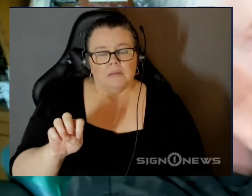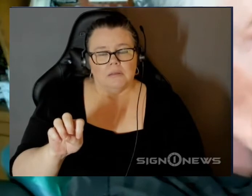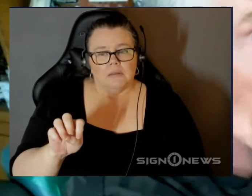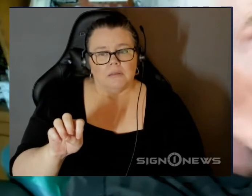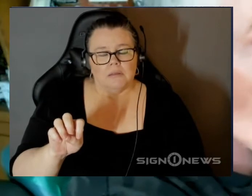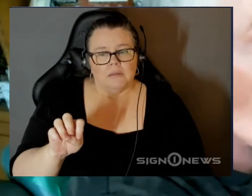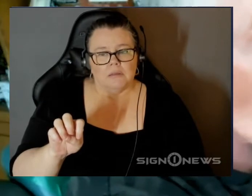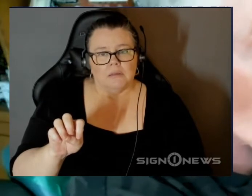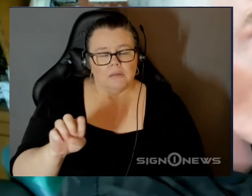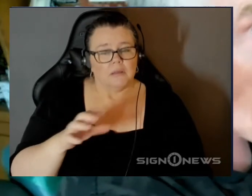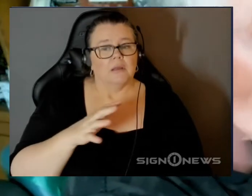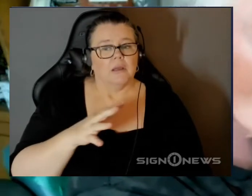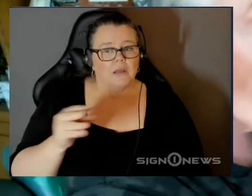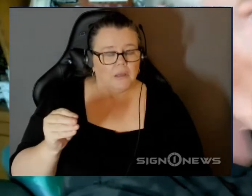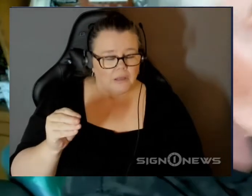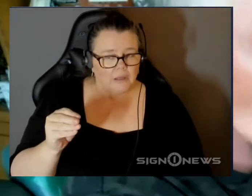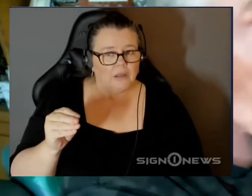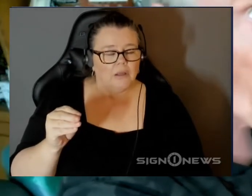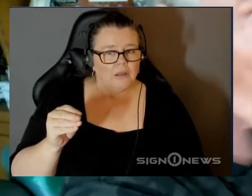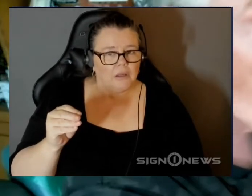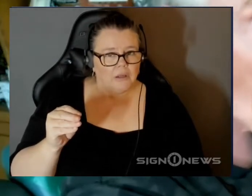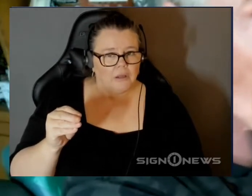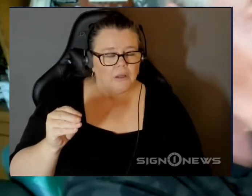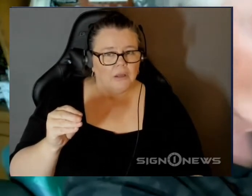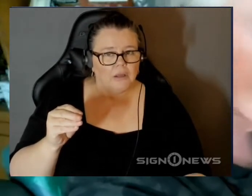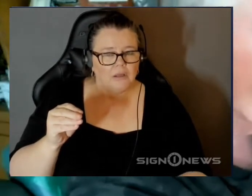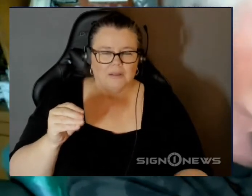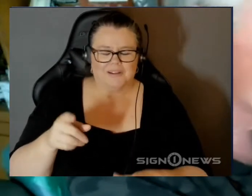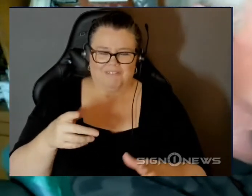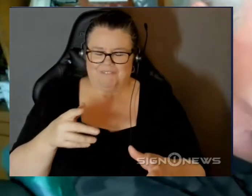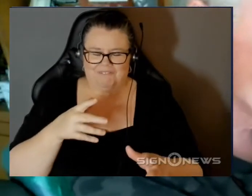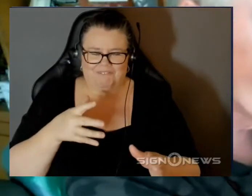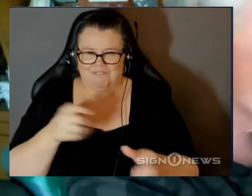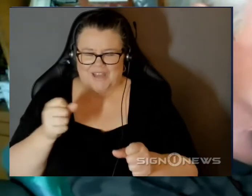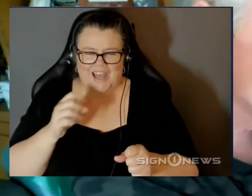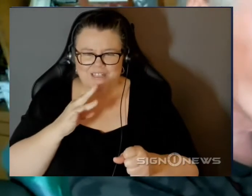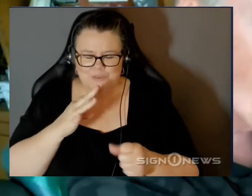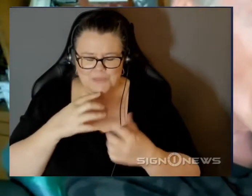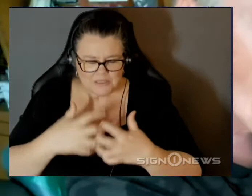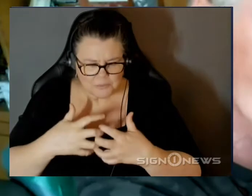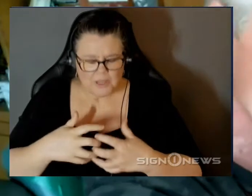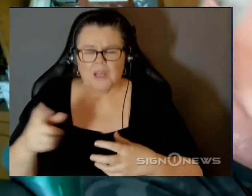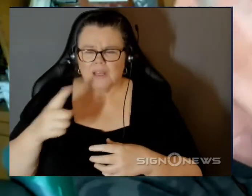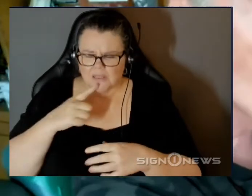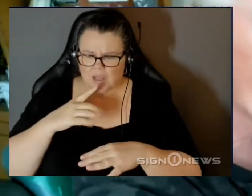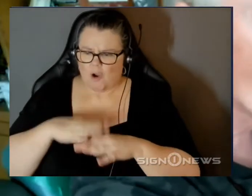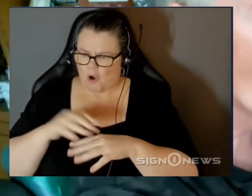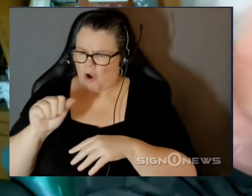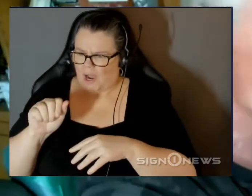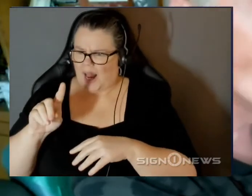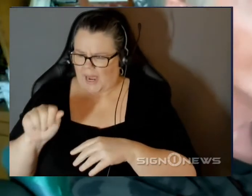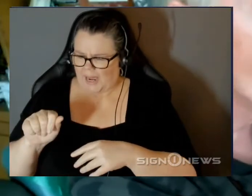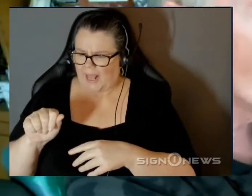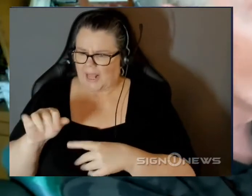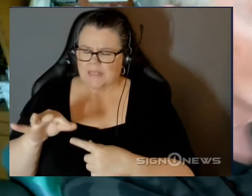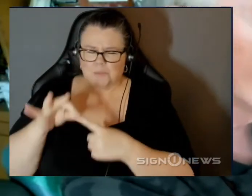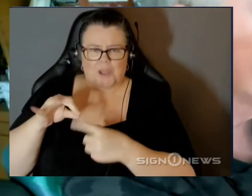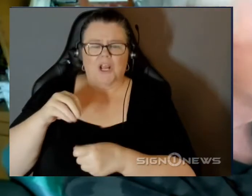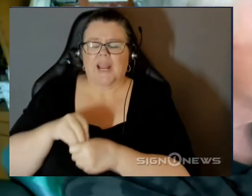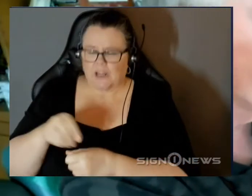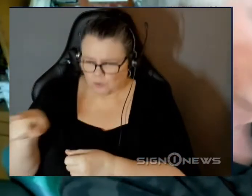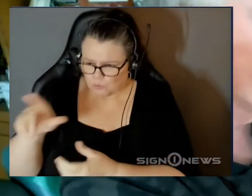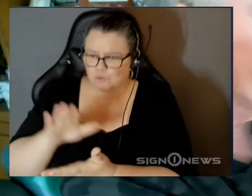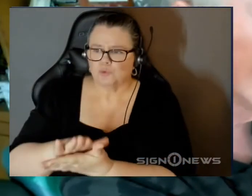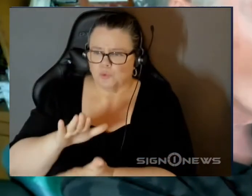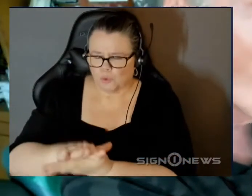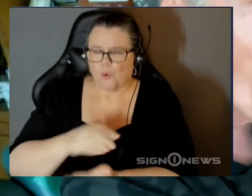blatant prejudice they are based on under the ADA, especially in the schools. We say these are civil rights issues. How